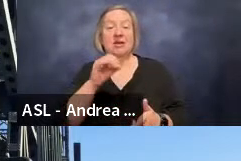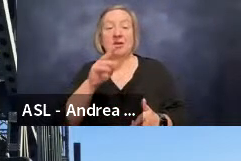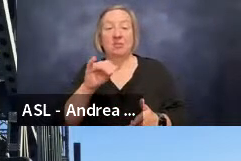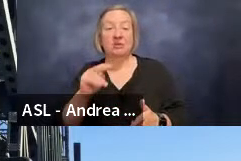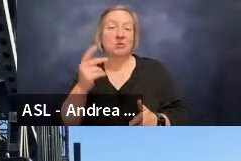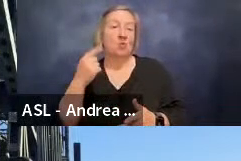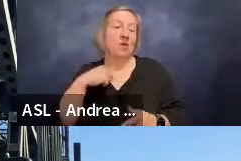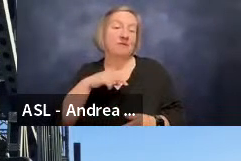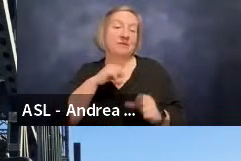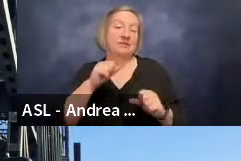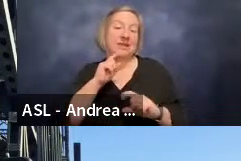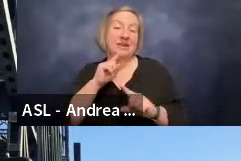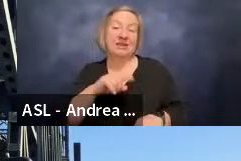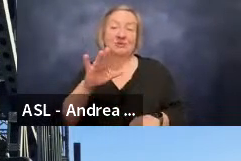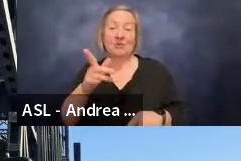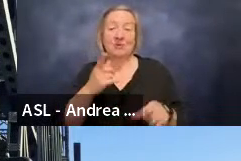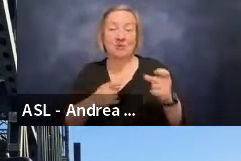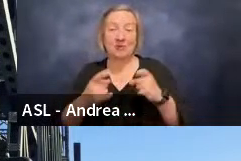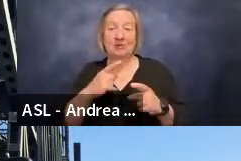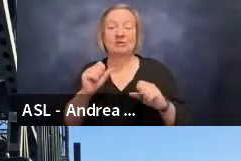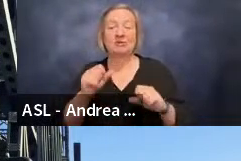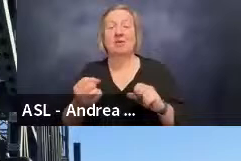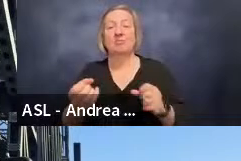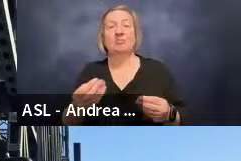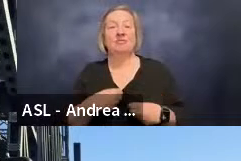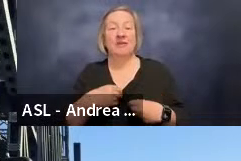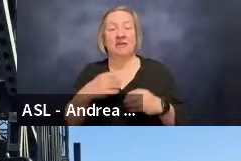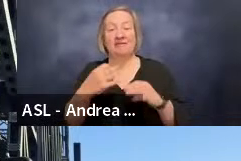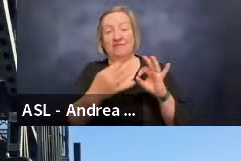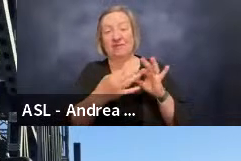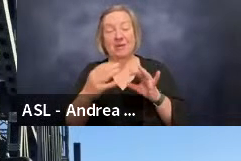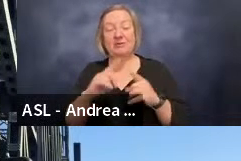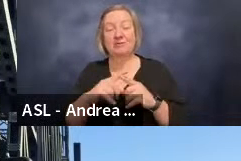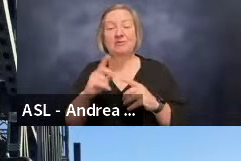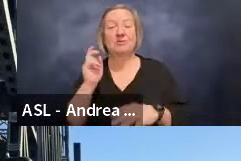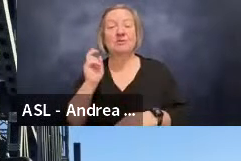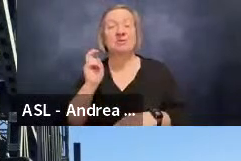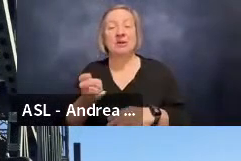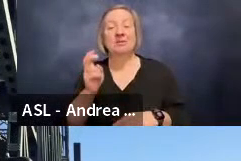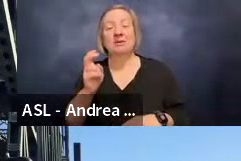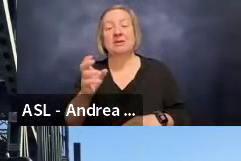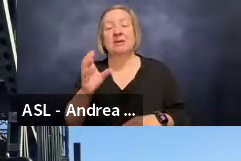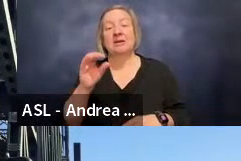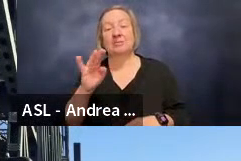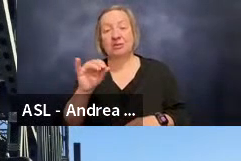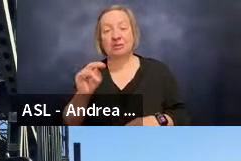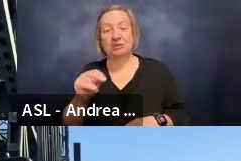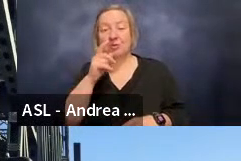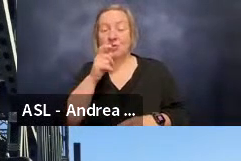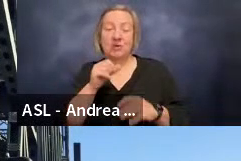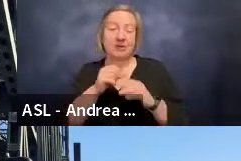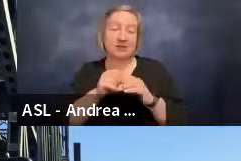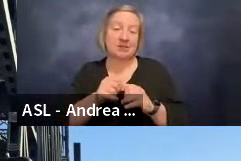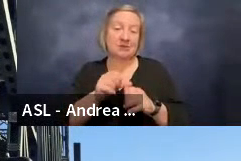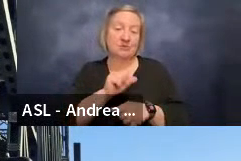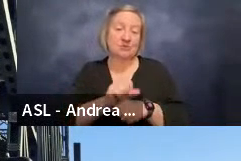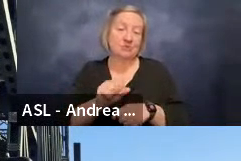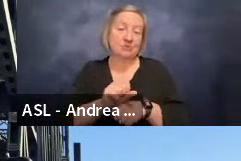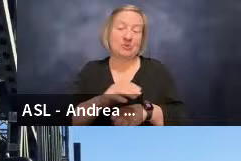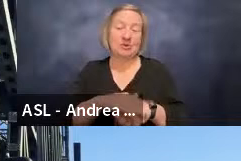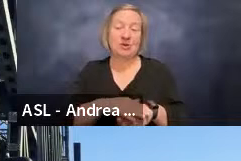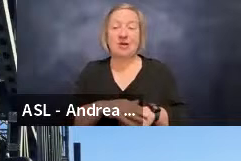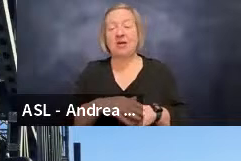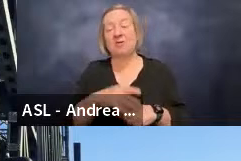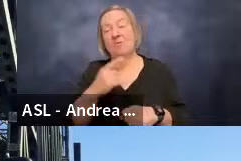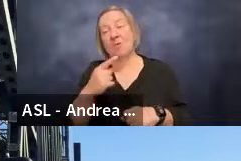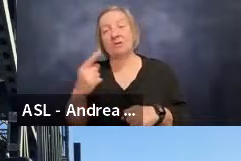your questions and you can provide feedback directly to the Transportation Commissions as they continue to work on the 1 to